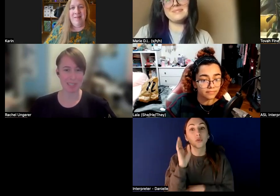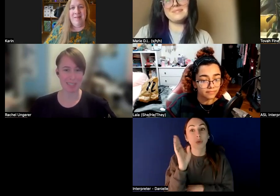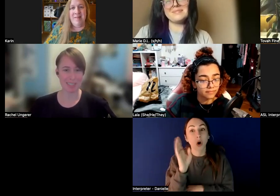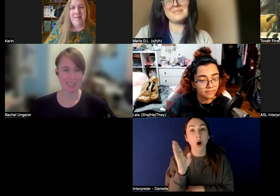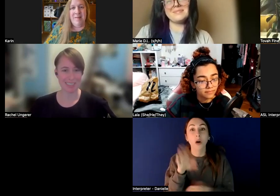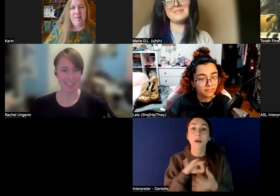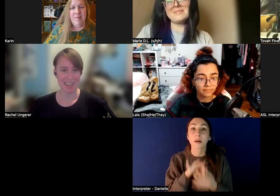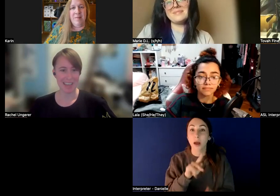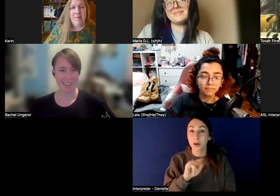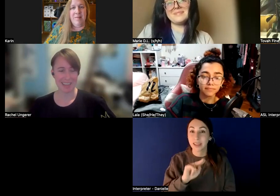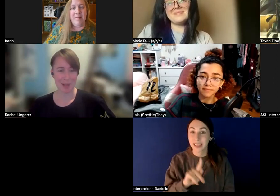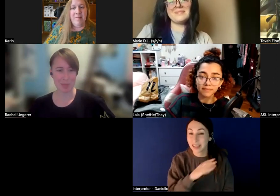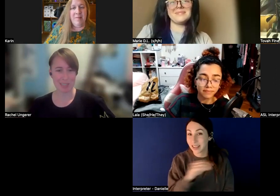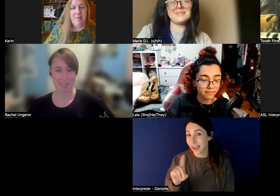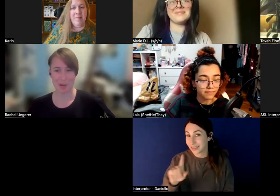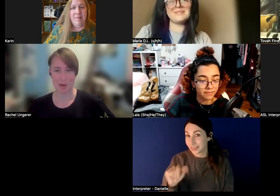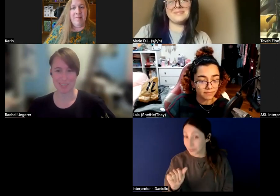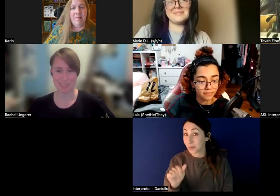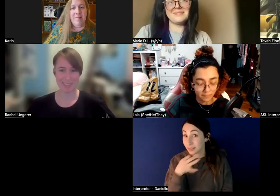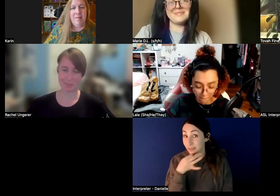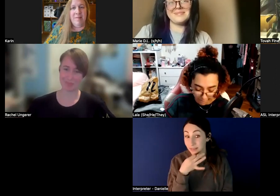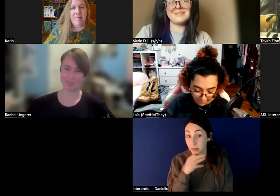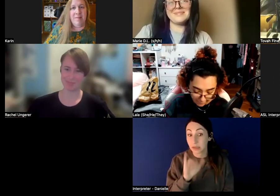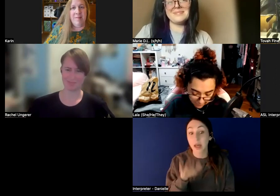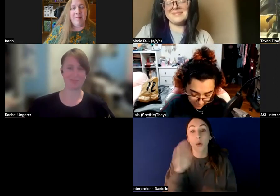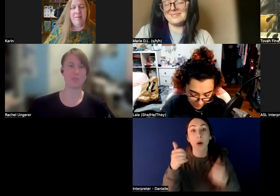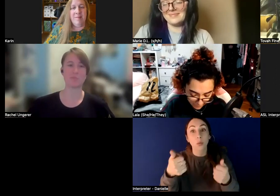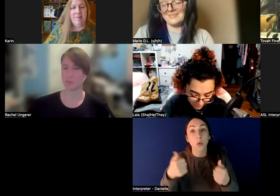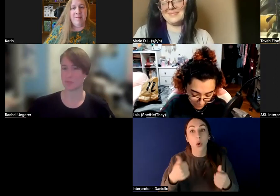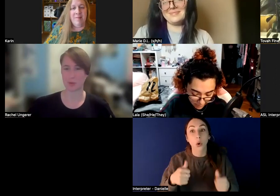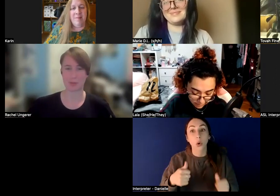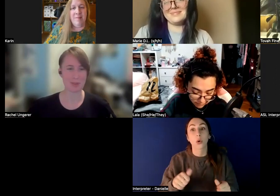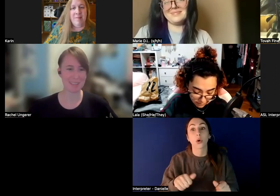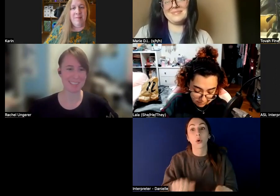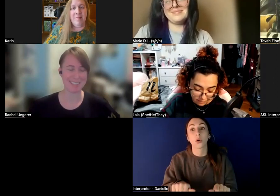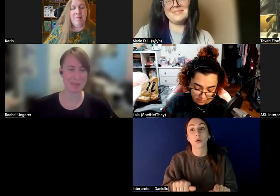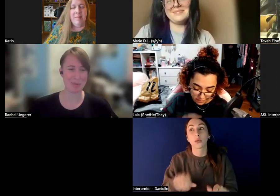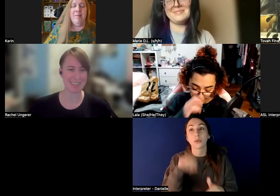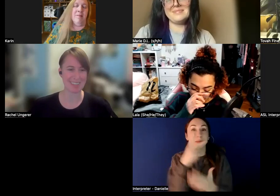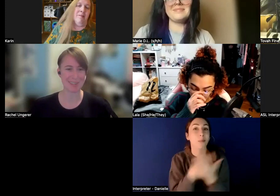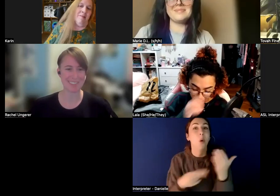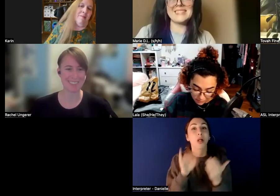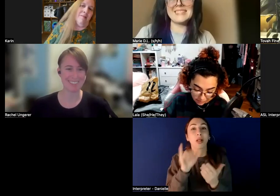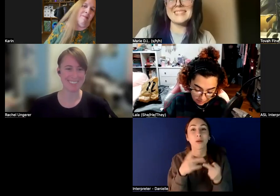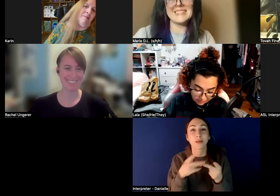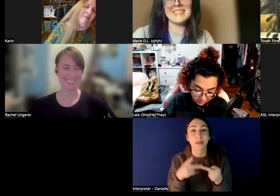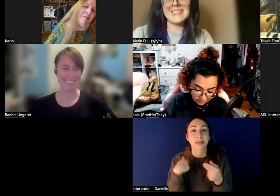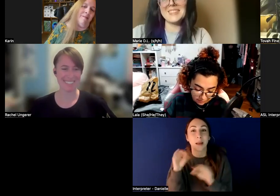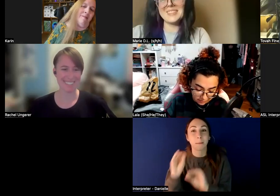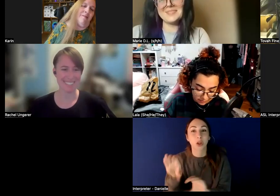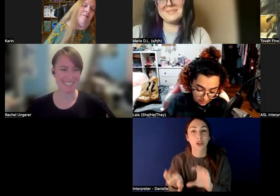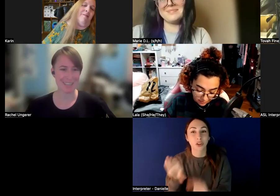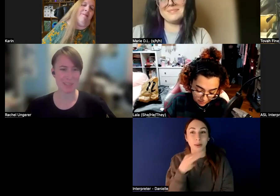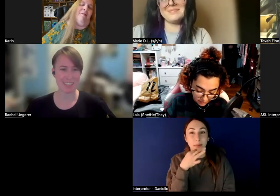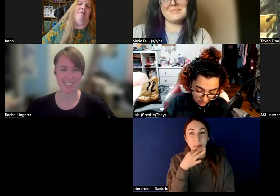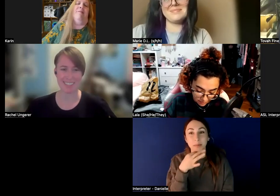and disability, and that'll be posted in both of those places at some point, though it's